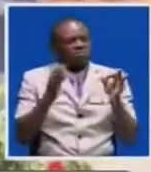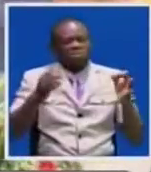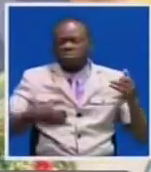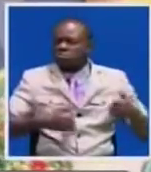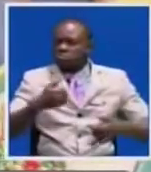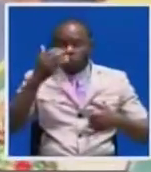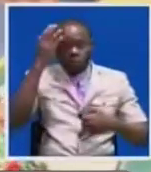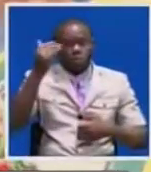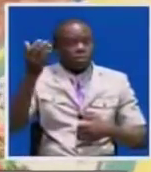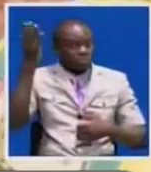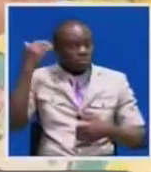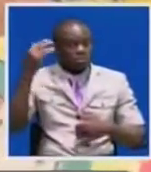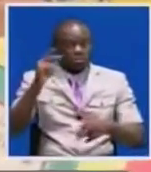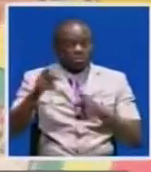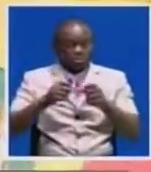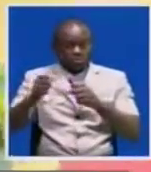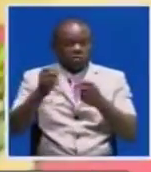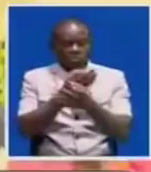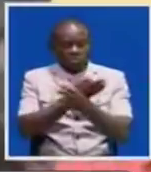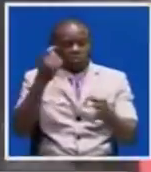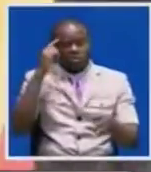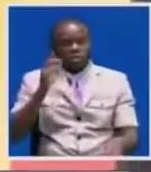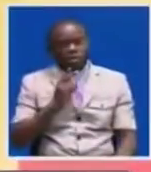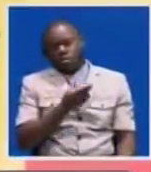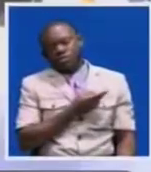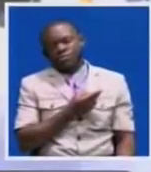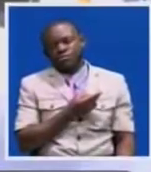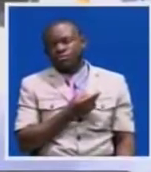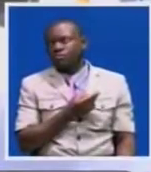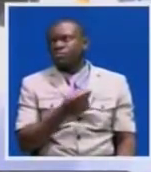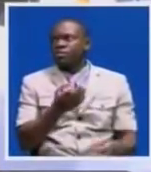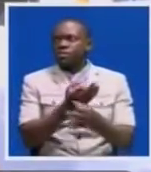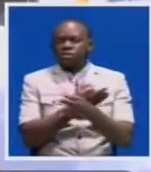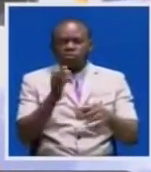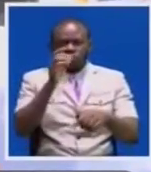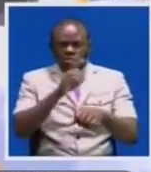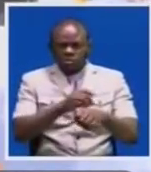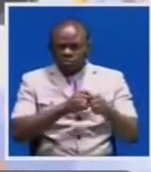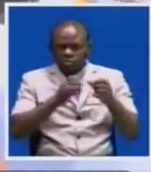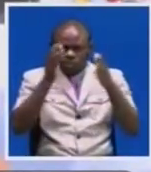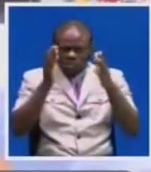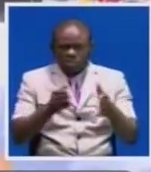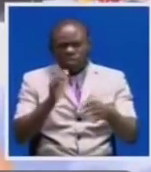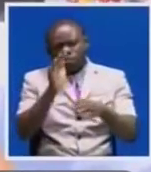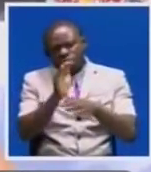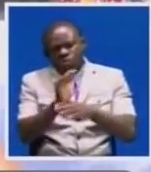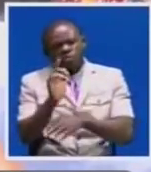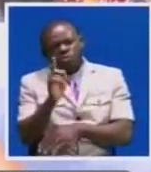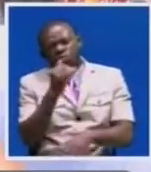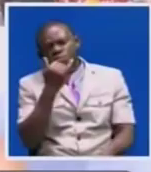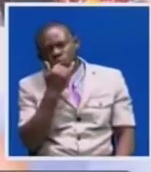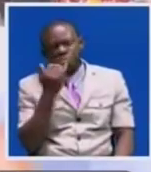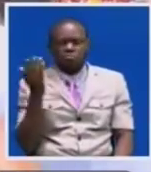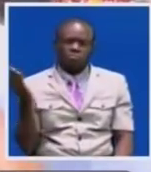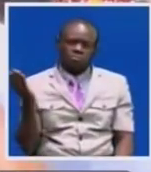freedom fighters have identified the following gray areas. We have people who doesn't know